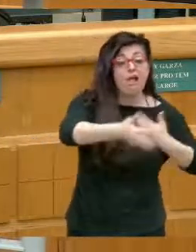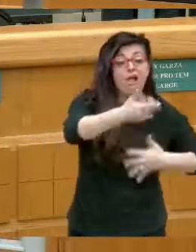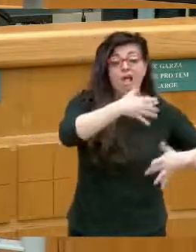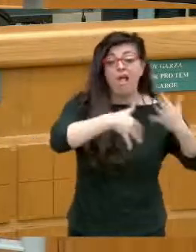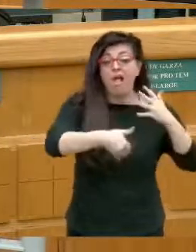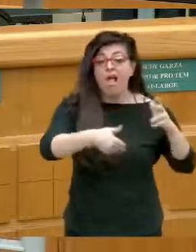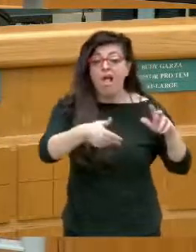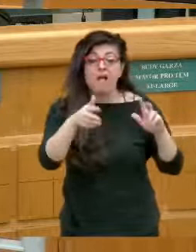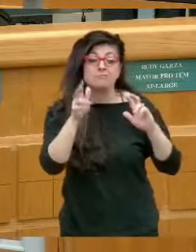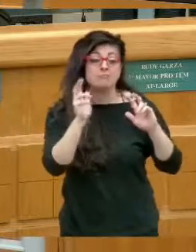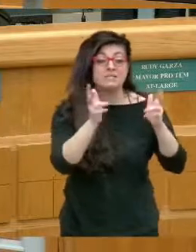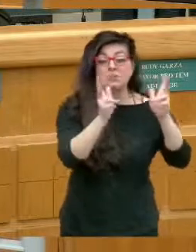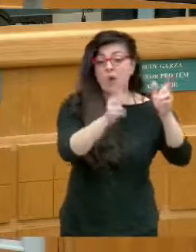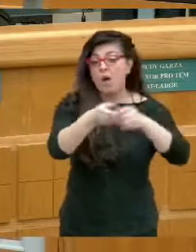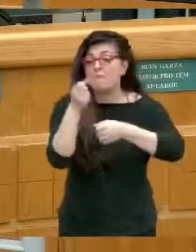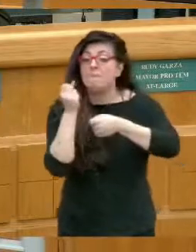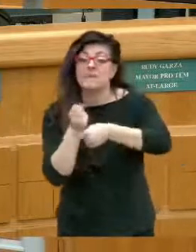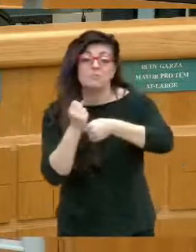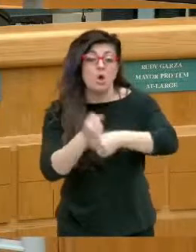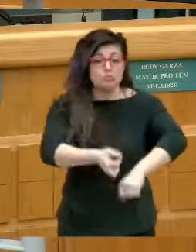Center, restaurants full,